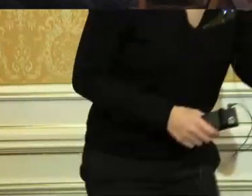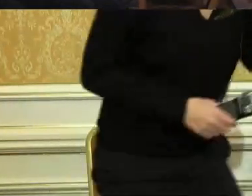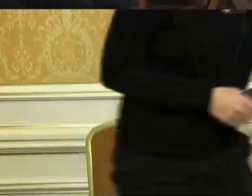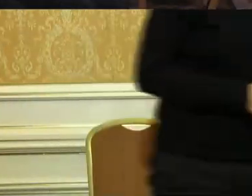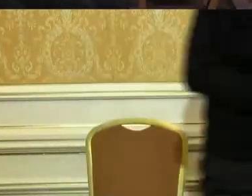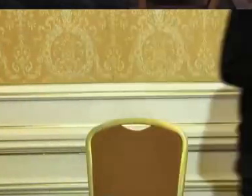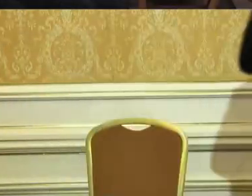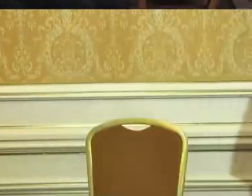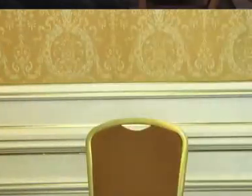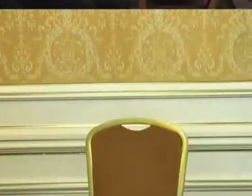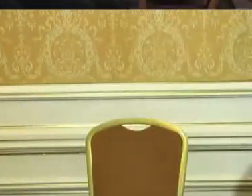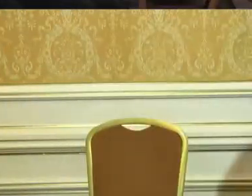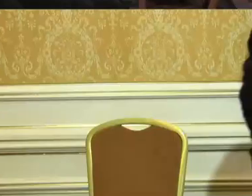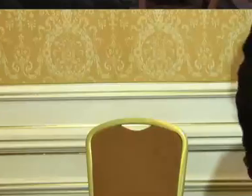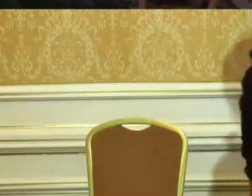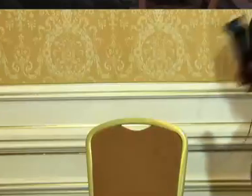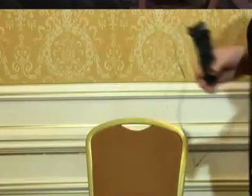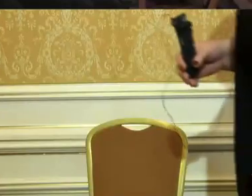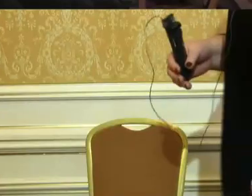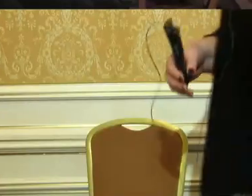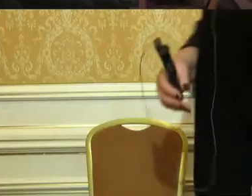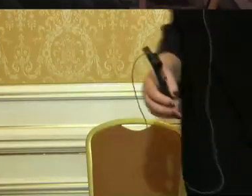Glory to Ukraine. Thank you so much.